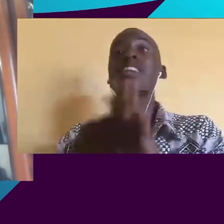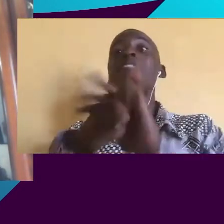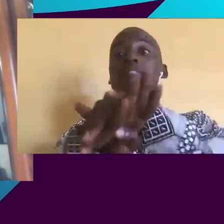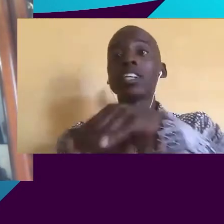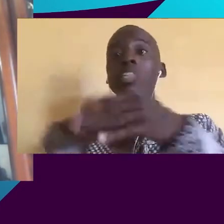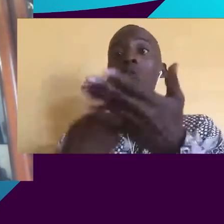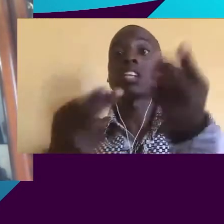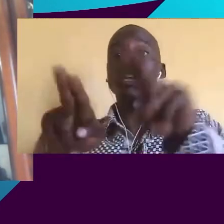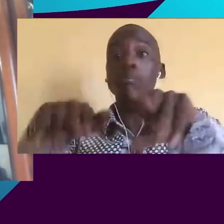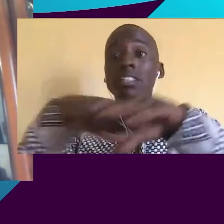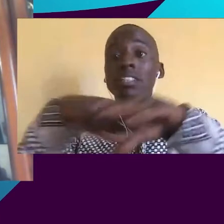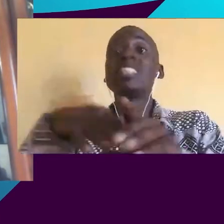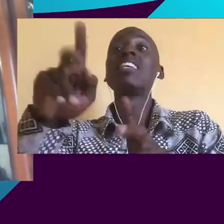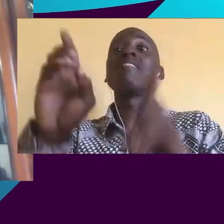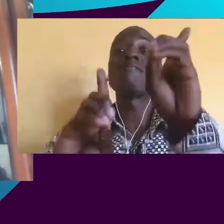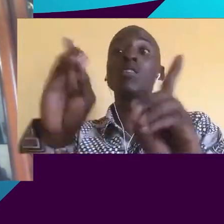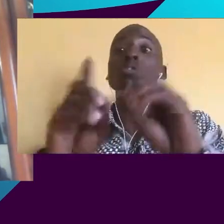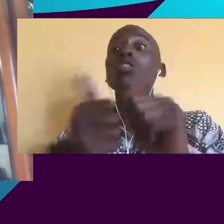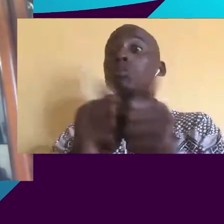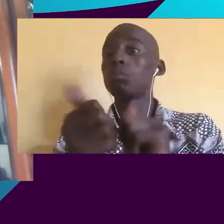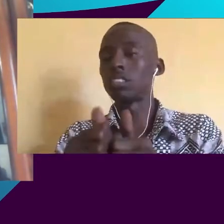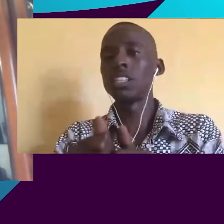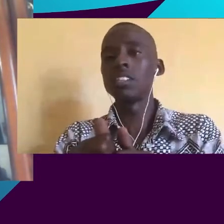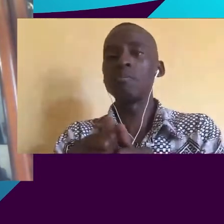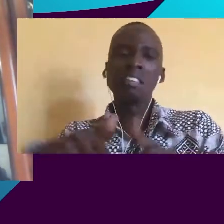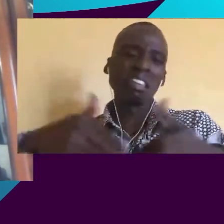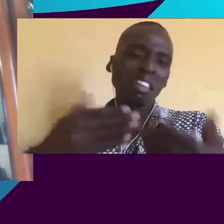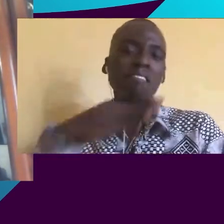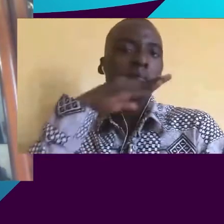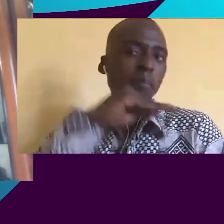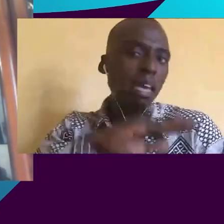sports, irrespective of whether it's male and female.